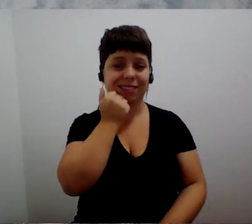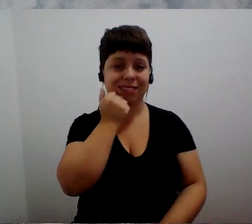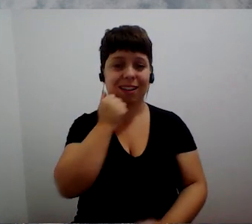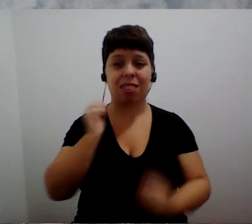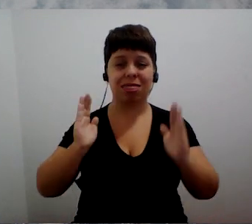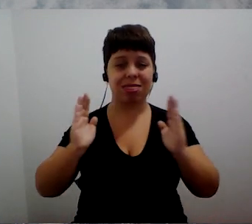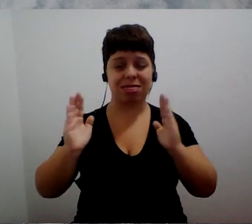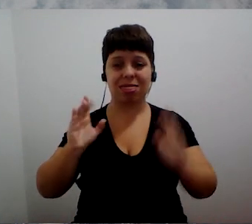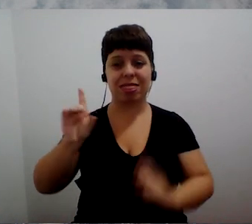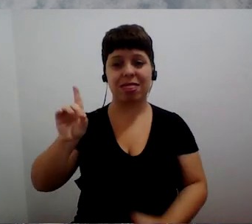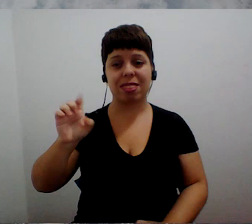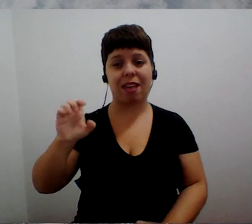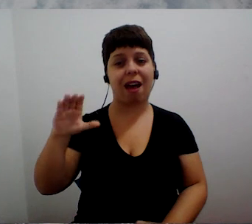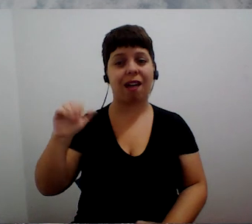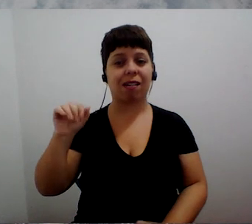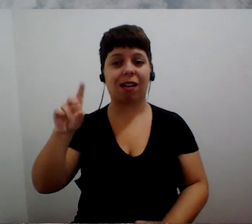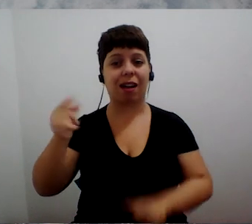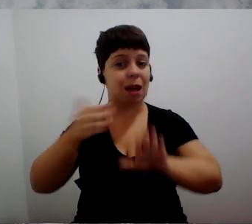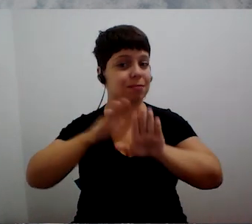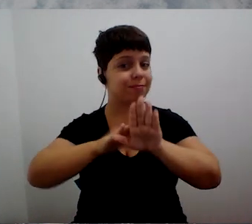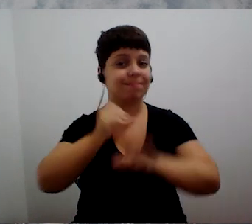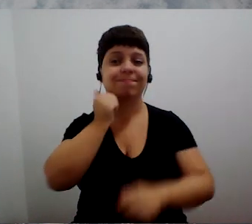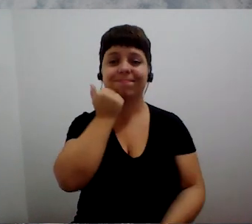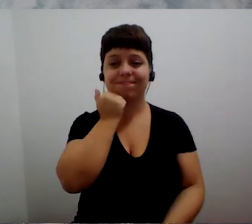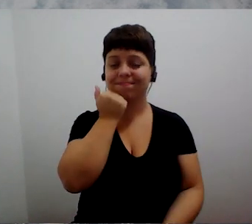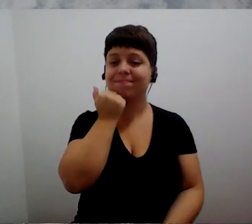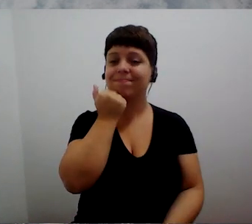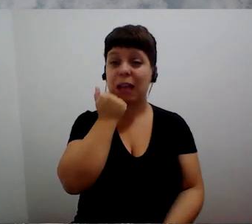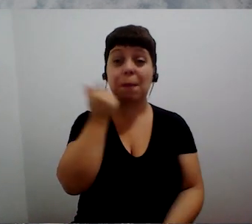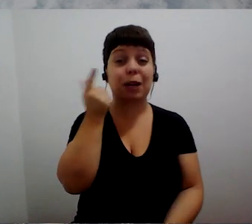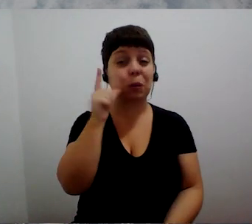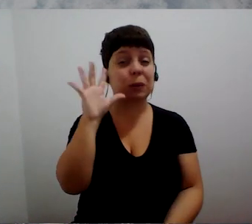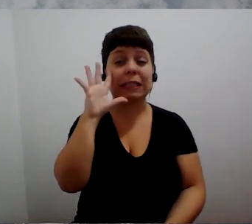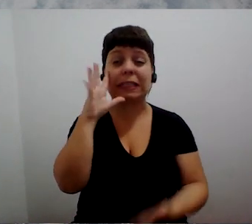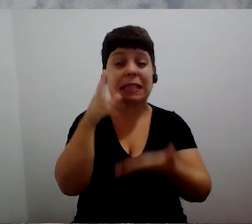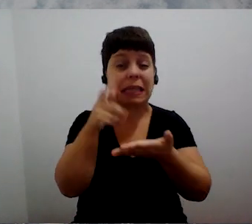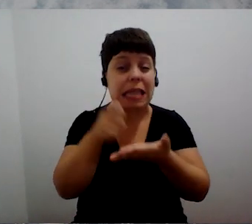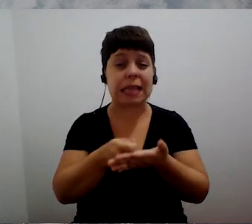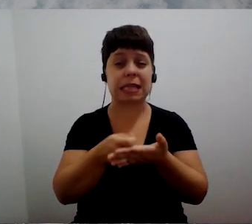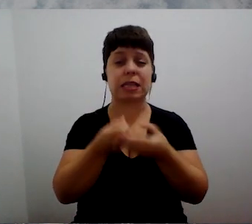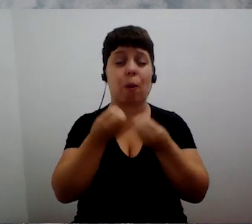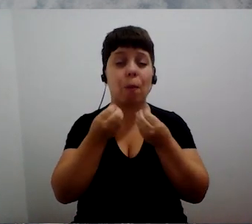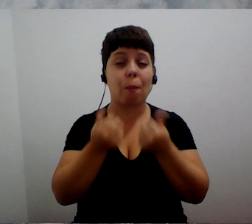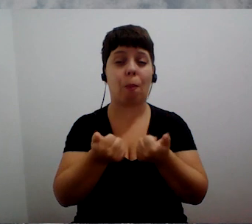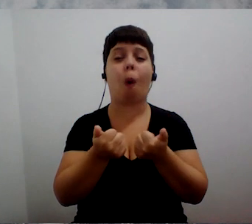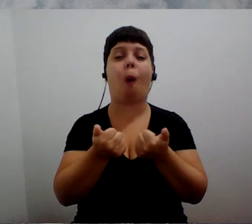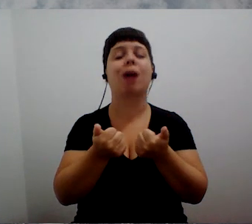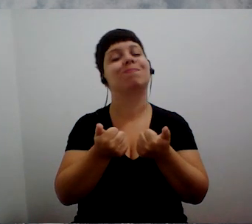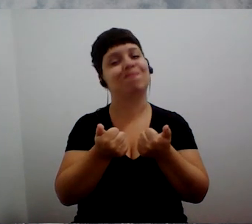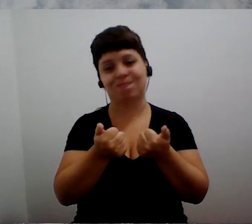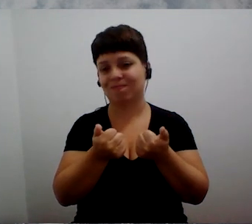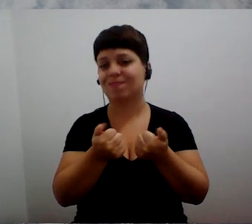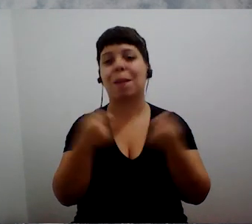some words about science, because science is in the background of the decade. Science is in the background of the